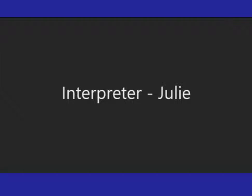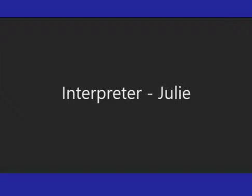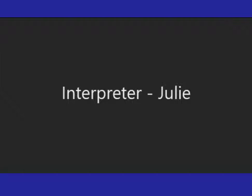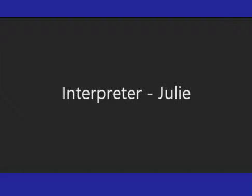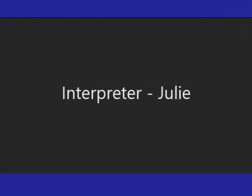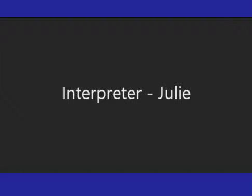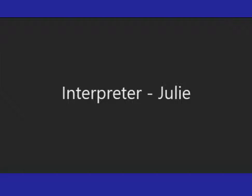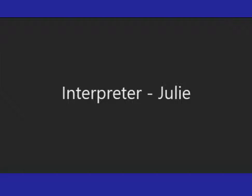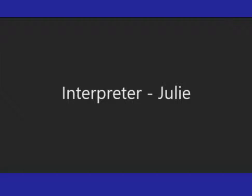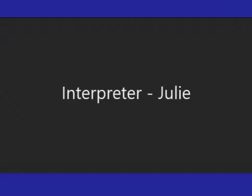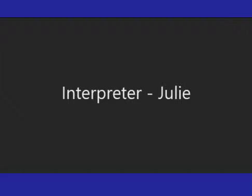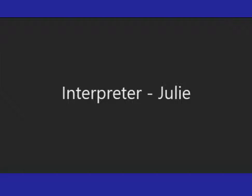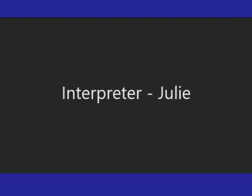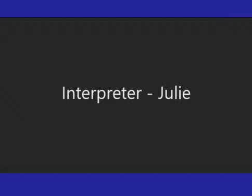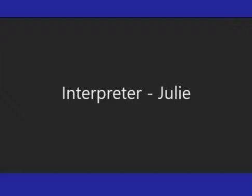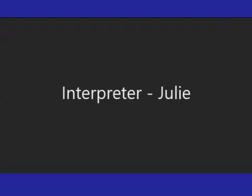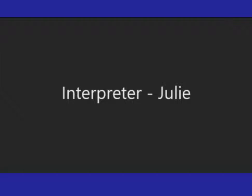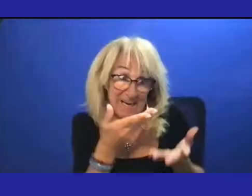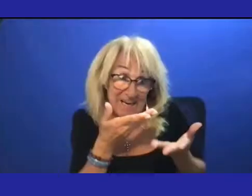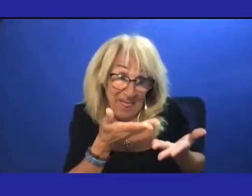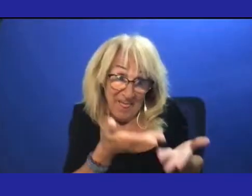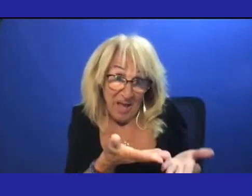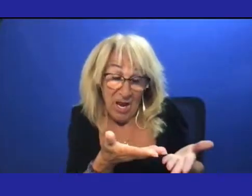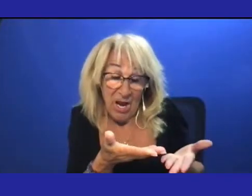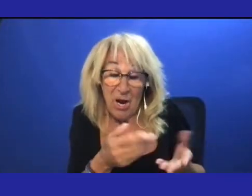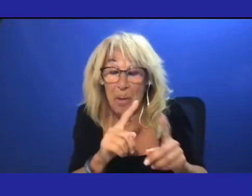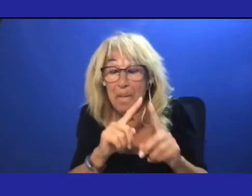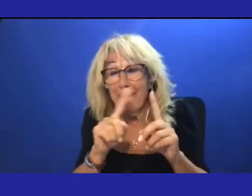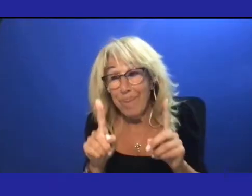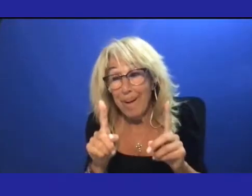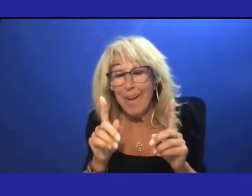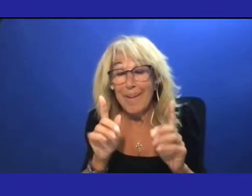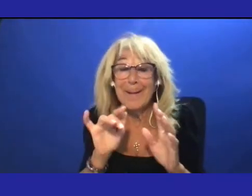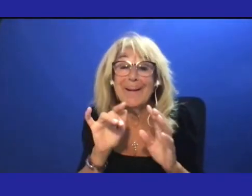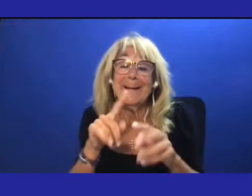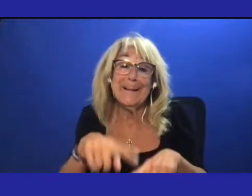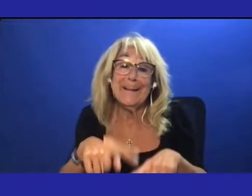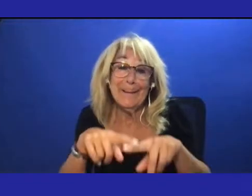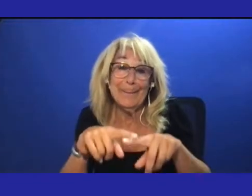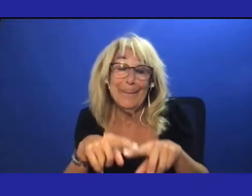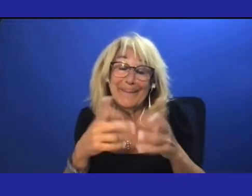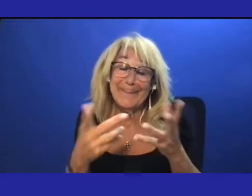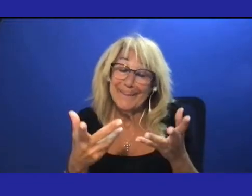be as good as the number of times or the